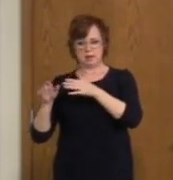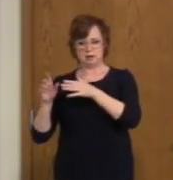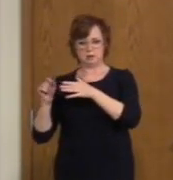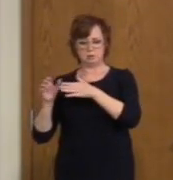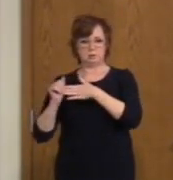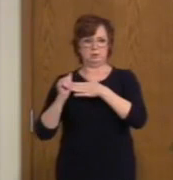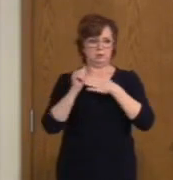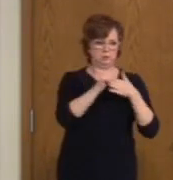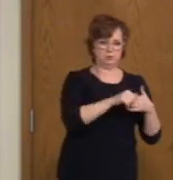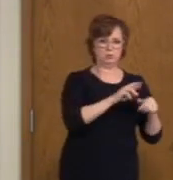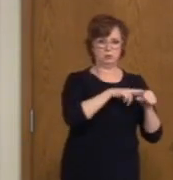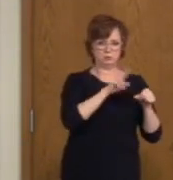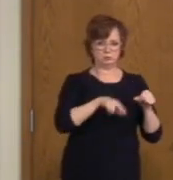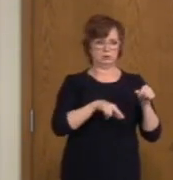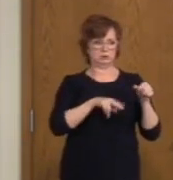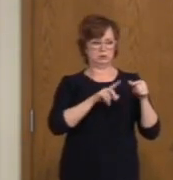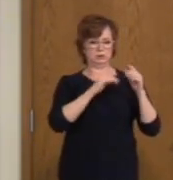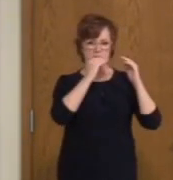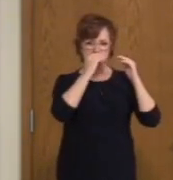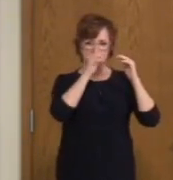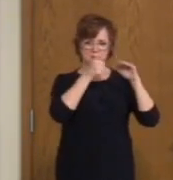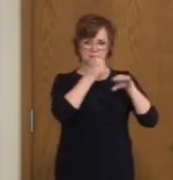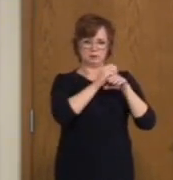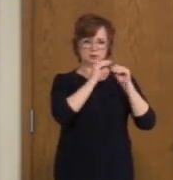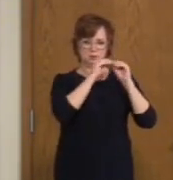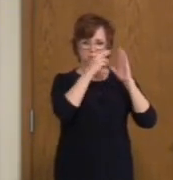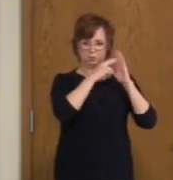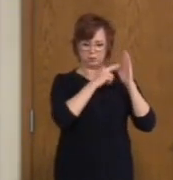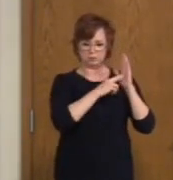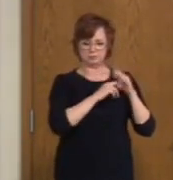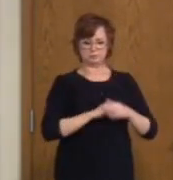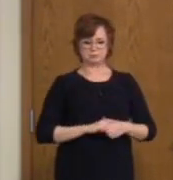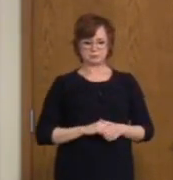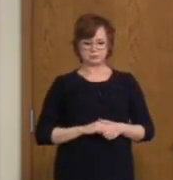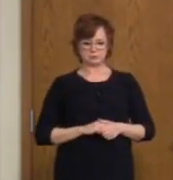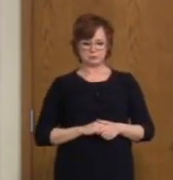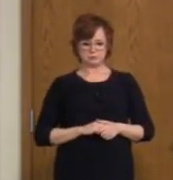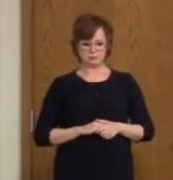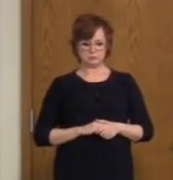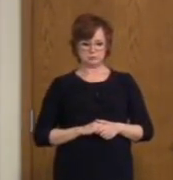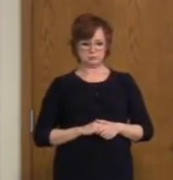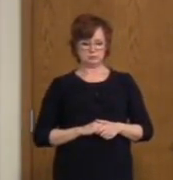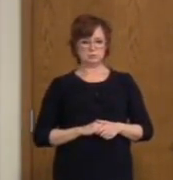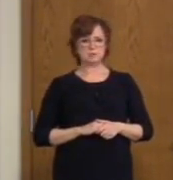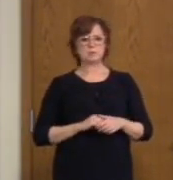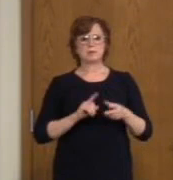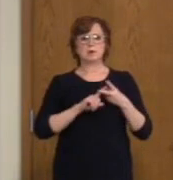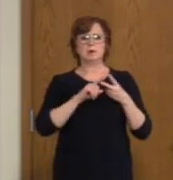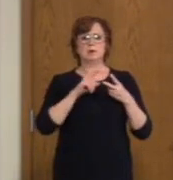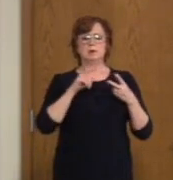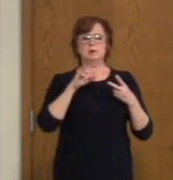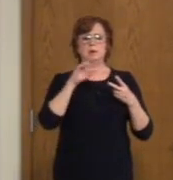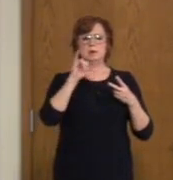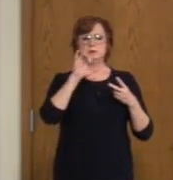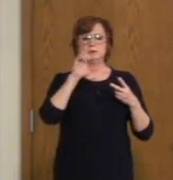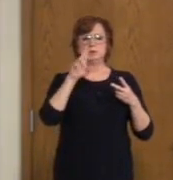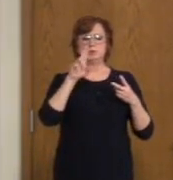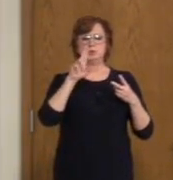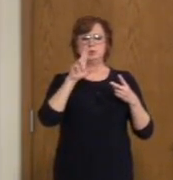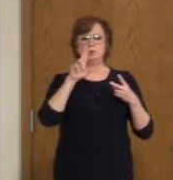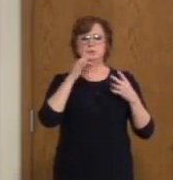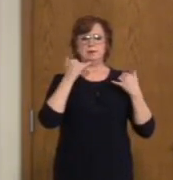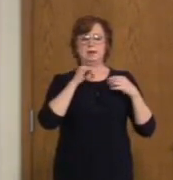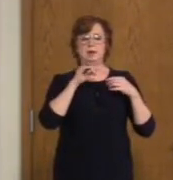more restrictions. And the health authority said the ICU capacity in Regina is at 115%. So I'm